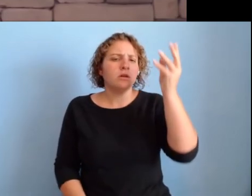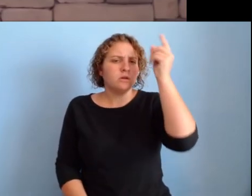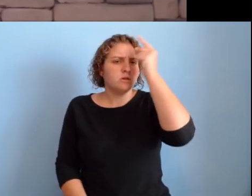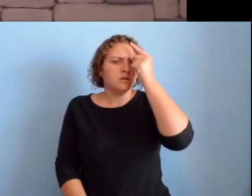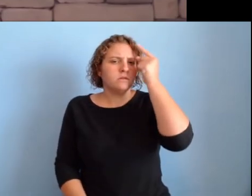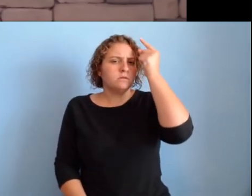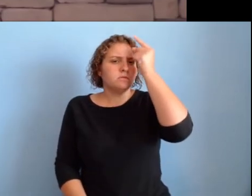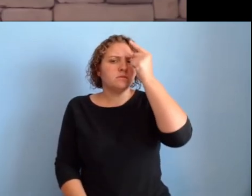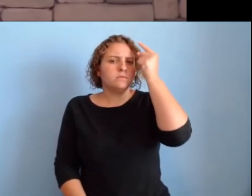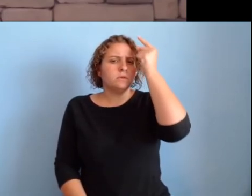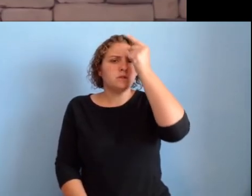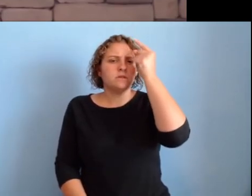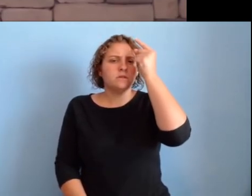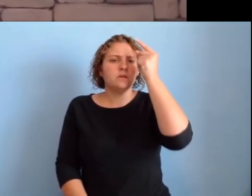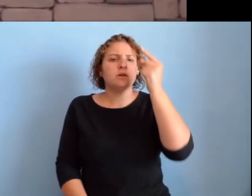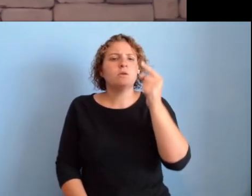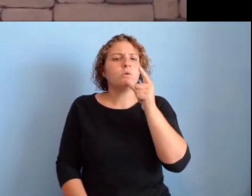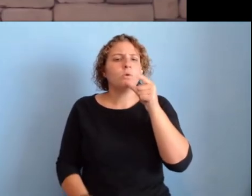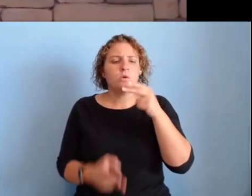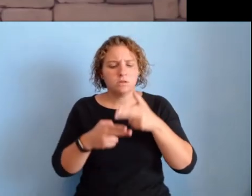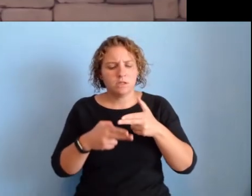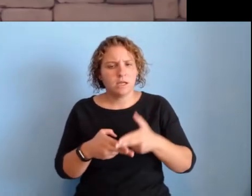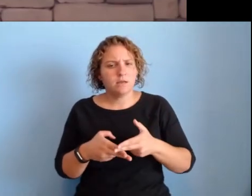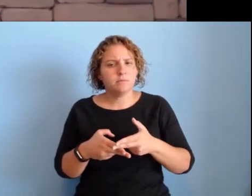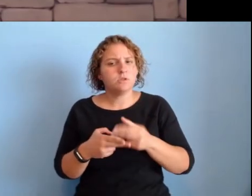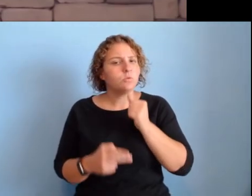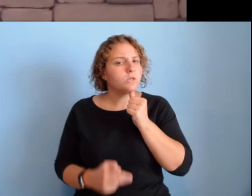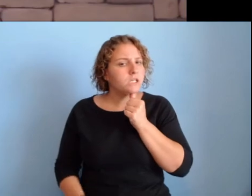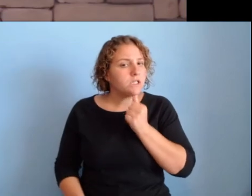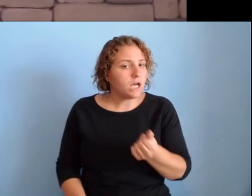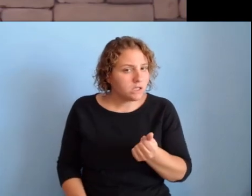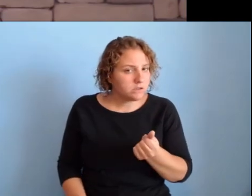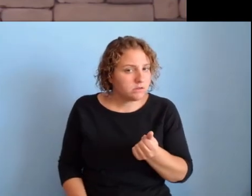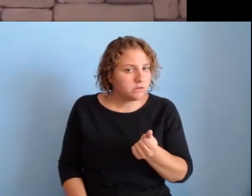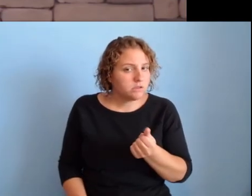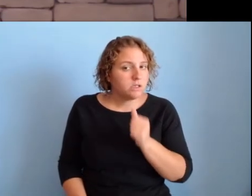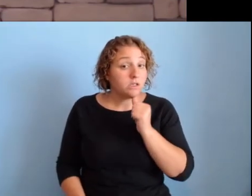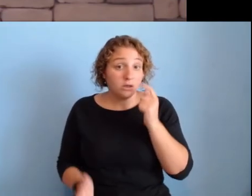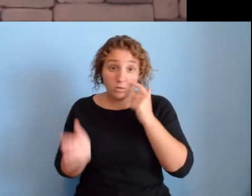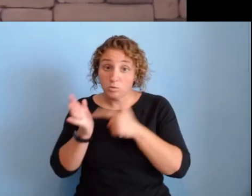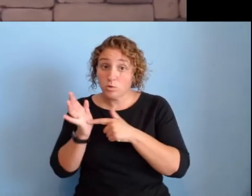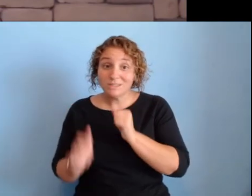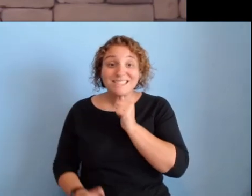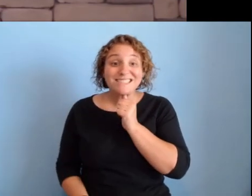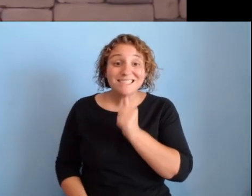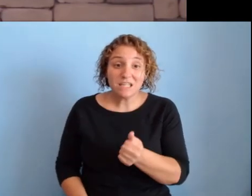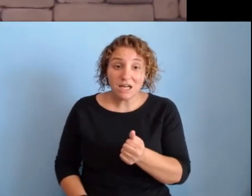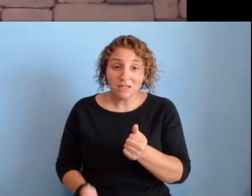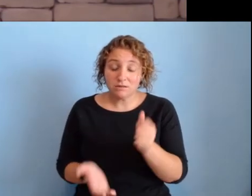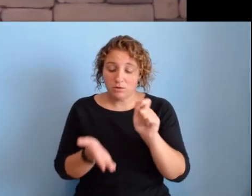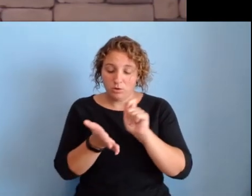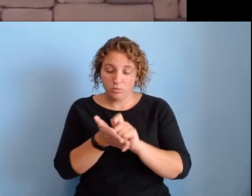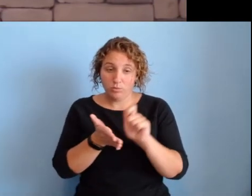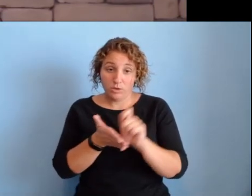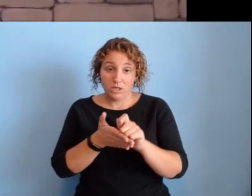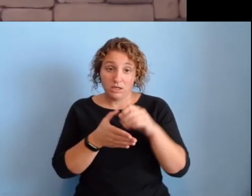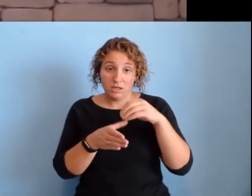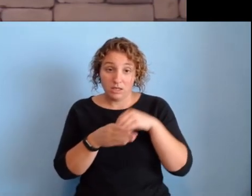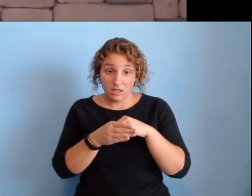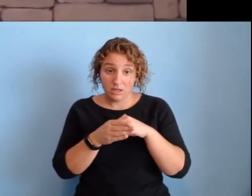whose names were not, notice that, not written in the book of life from, the word is apo in the Greek,